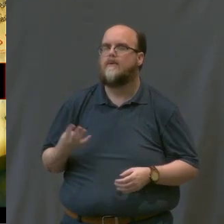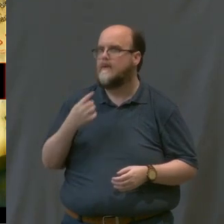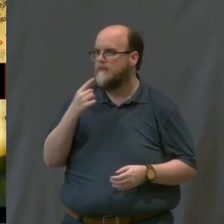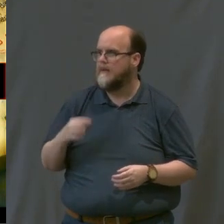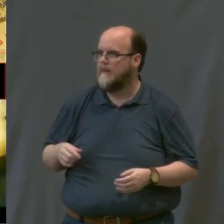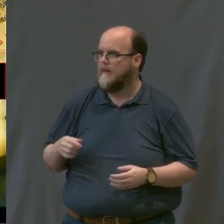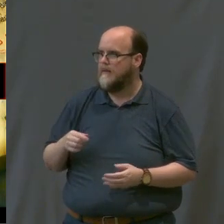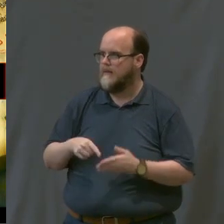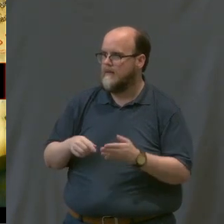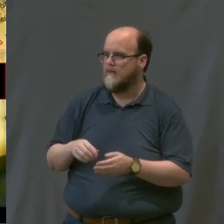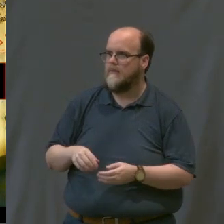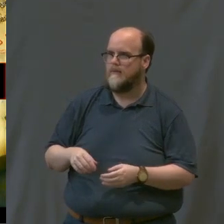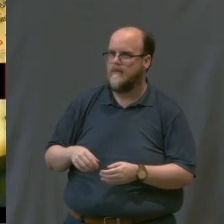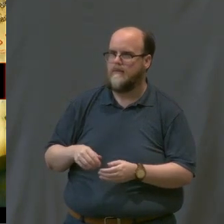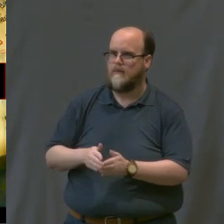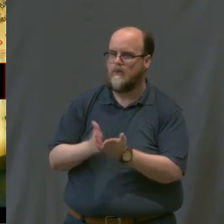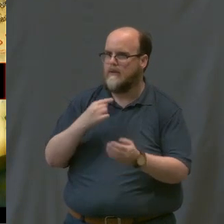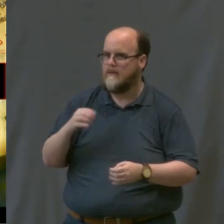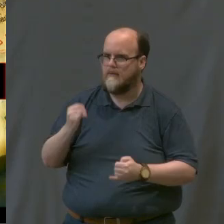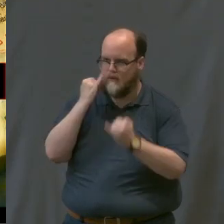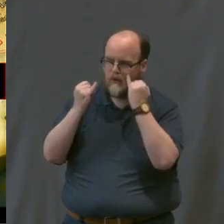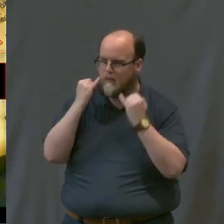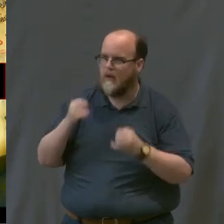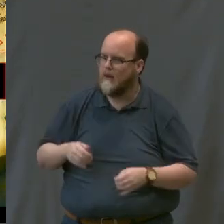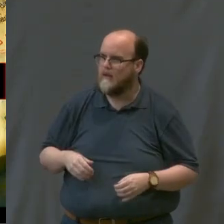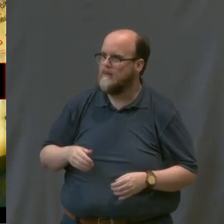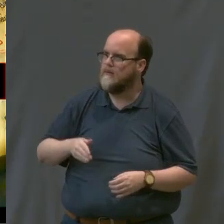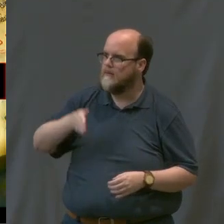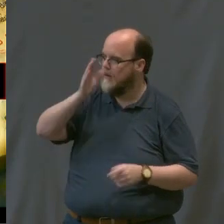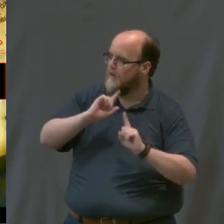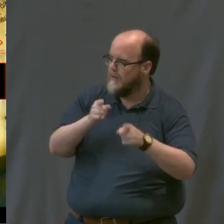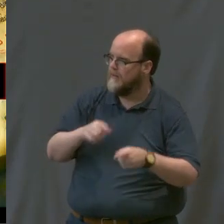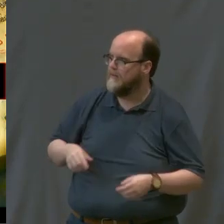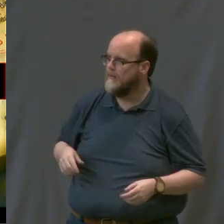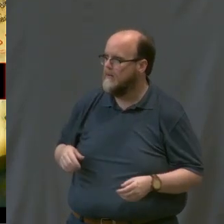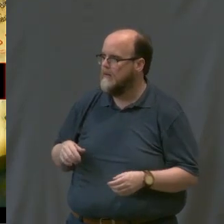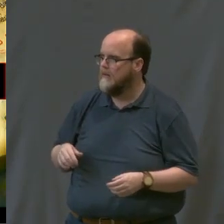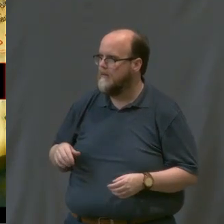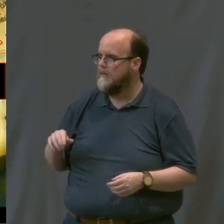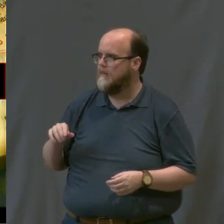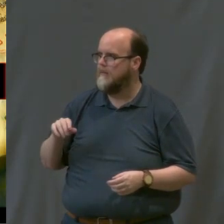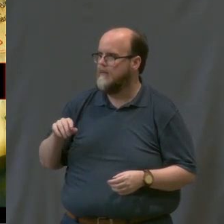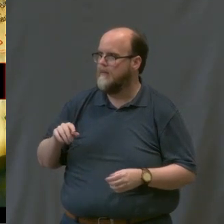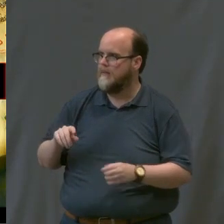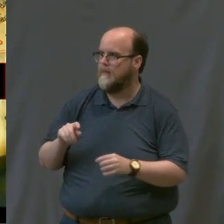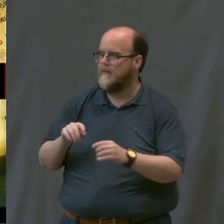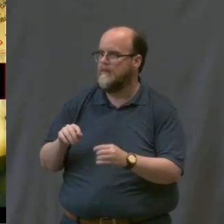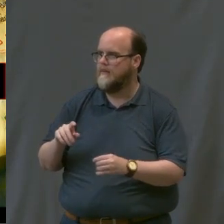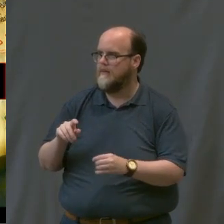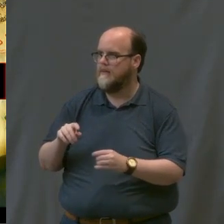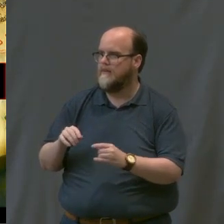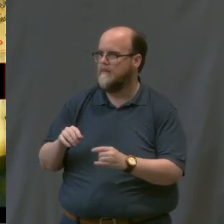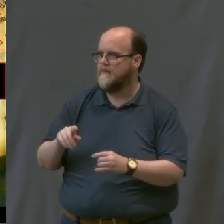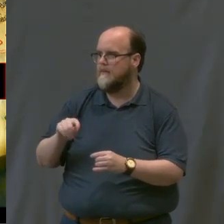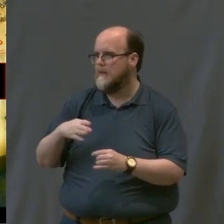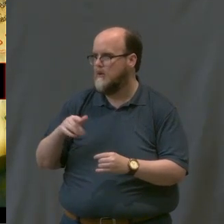records also tell us that Jeremiah, acting under divine guidance, commanded the tent of the Lord's presence and the covenant box to follow